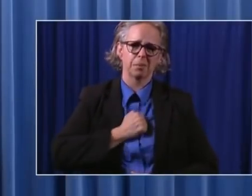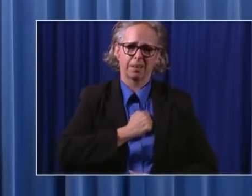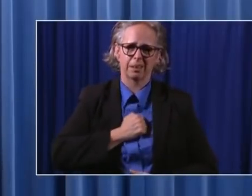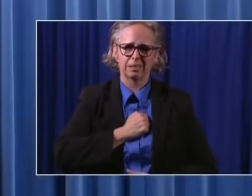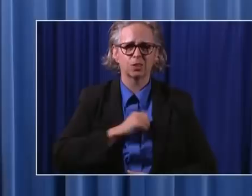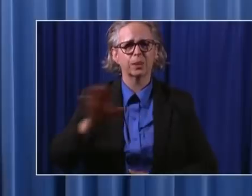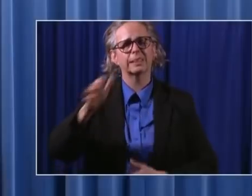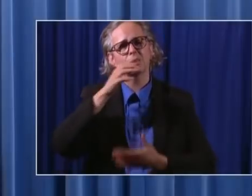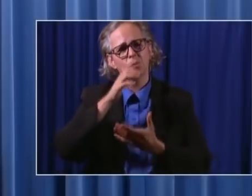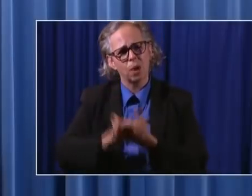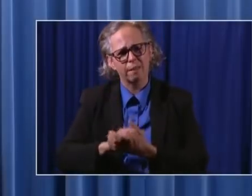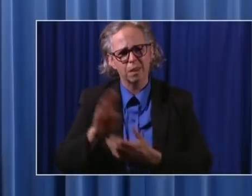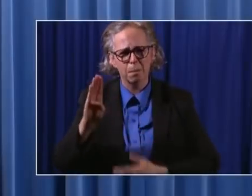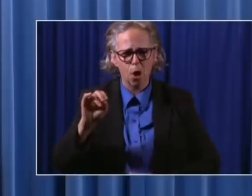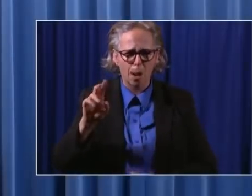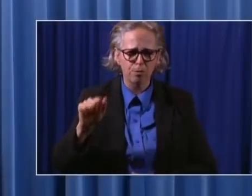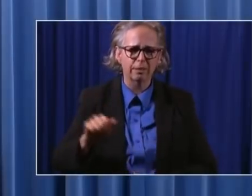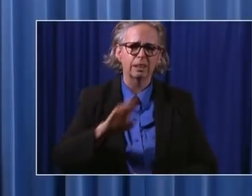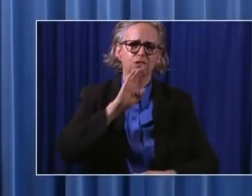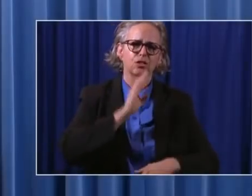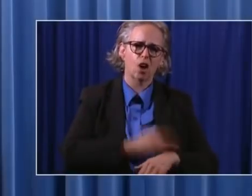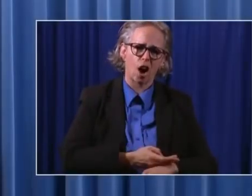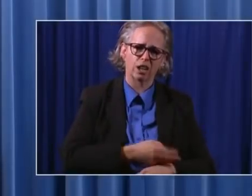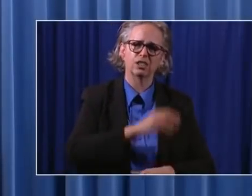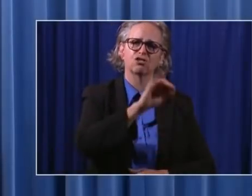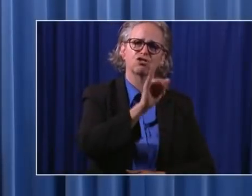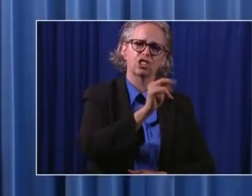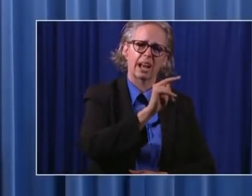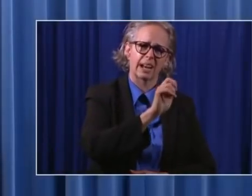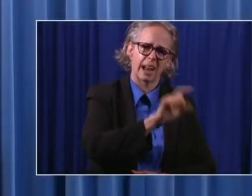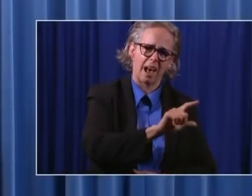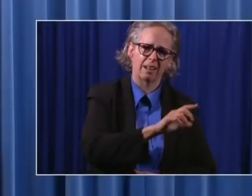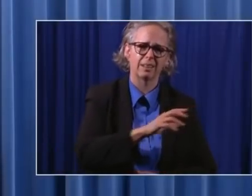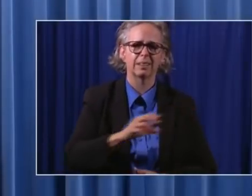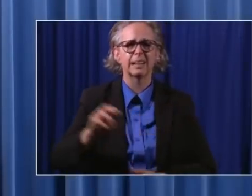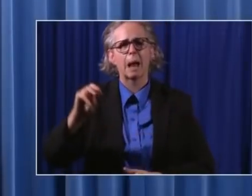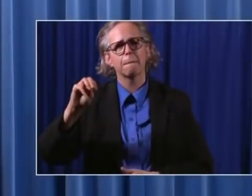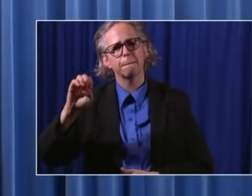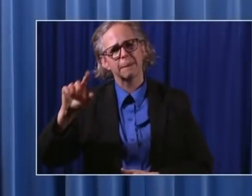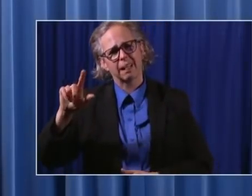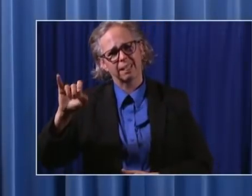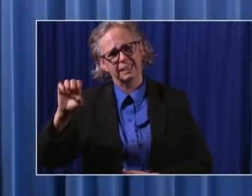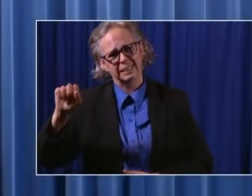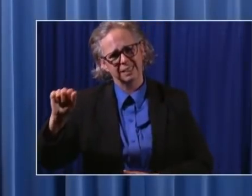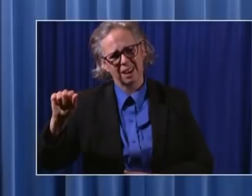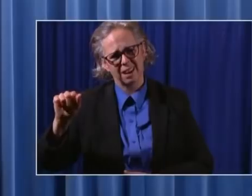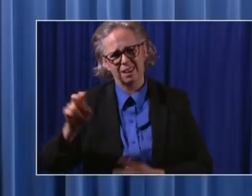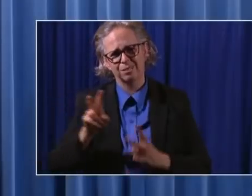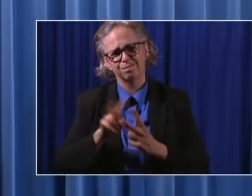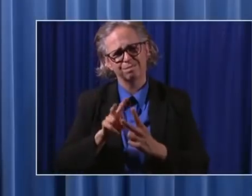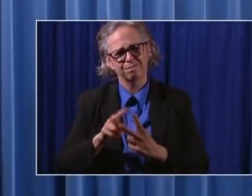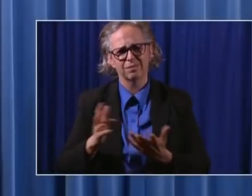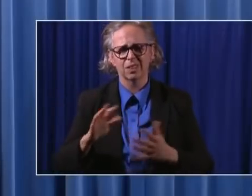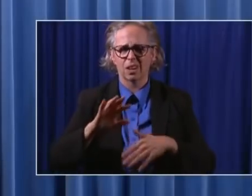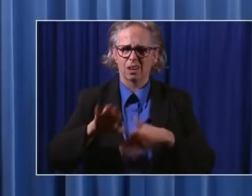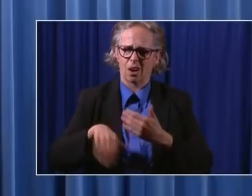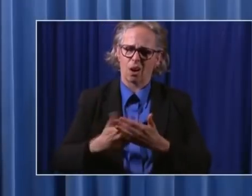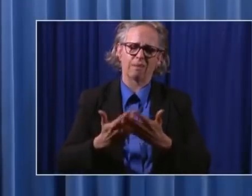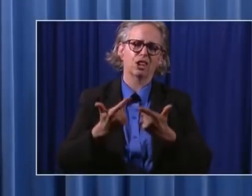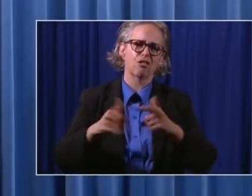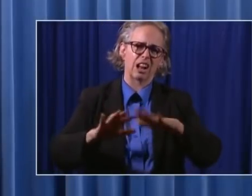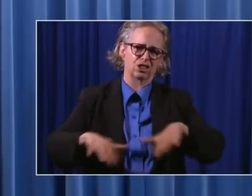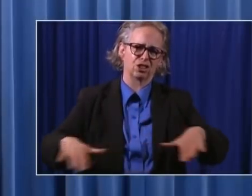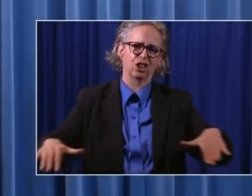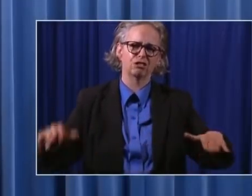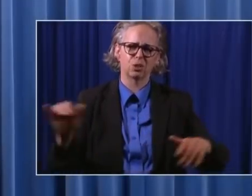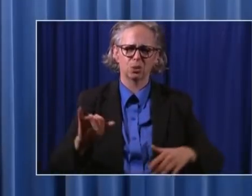daughters Janelle, Melissa, and all of his grandkids, who I know